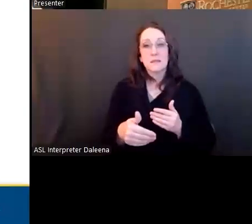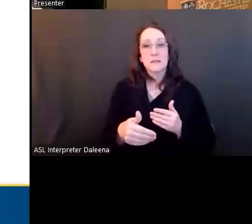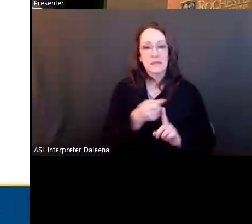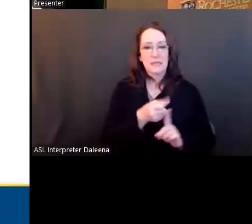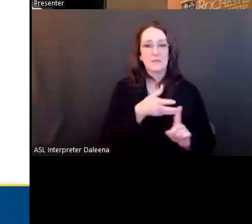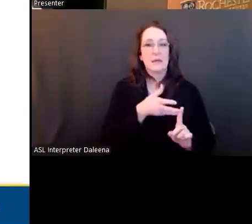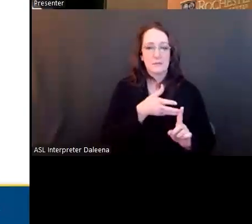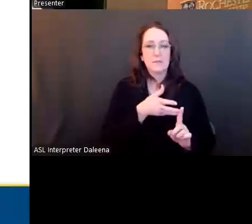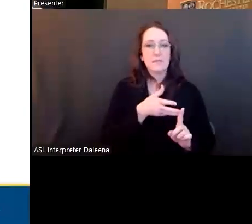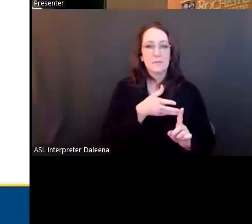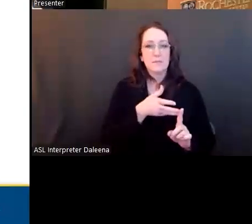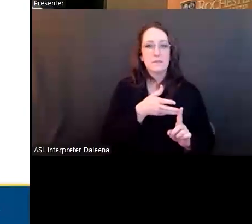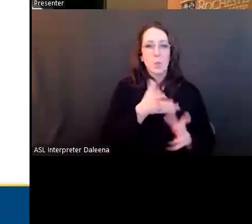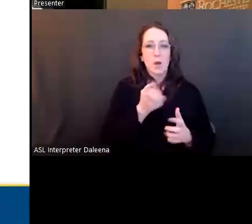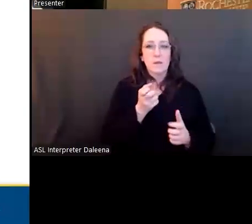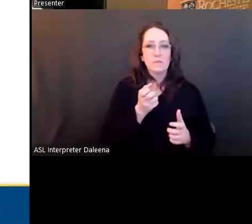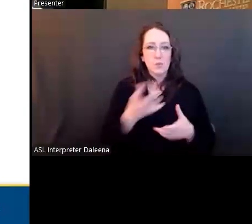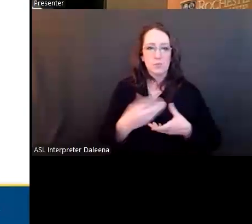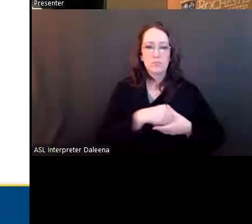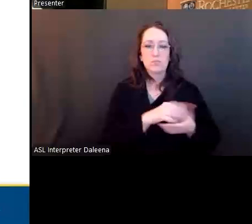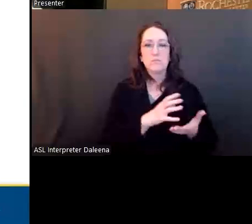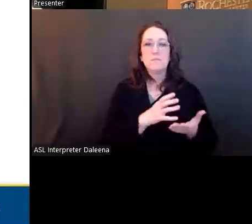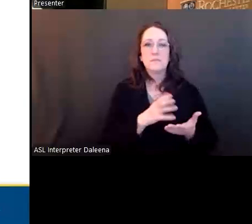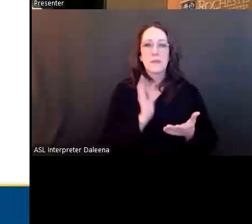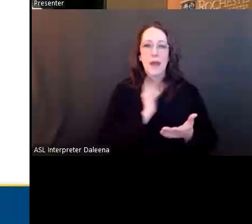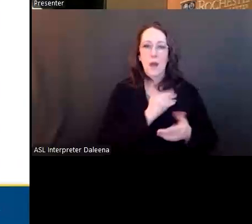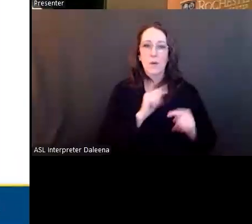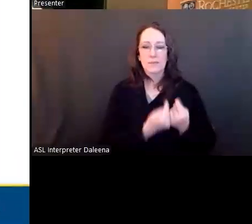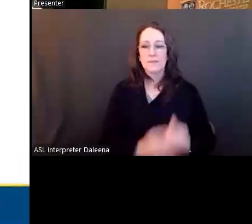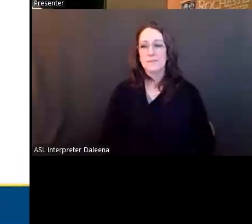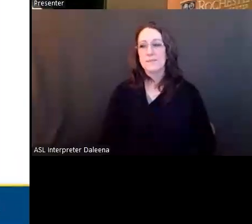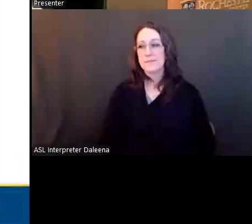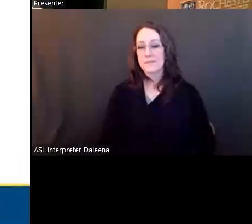expansion that we would like to see for our team member.